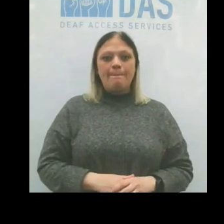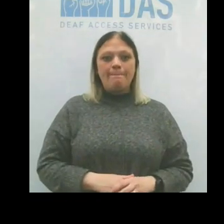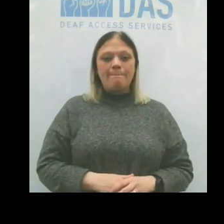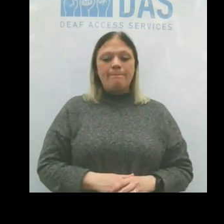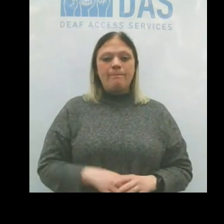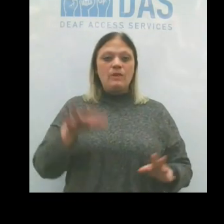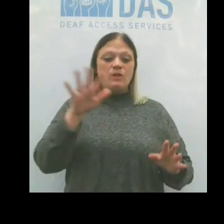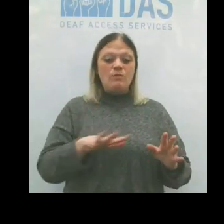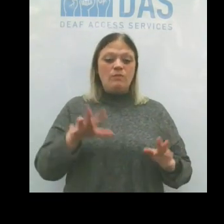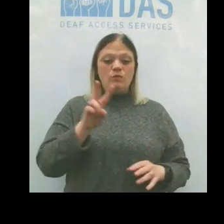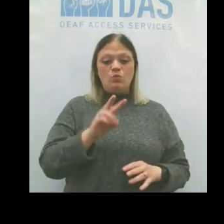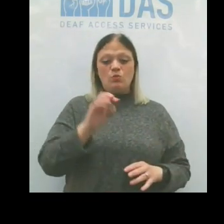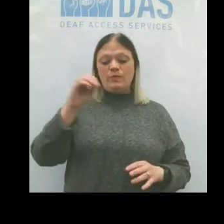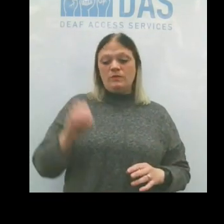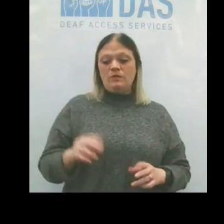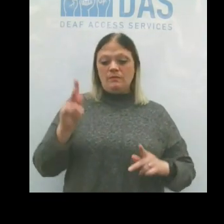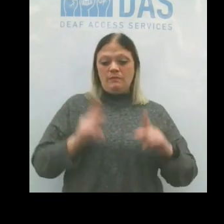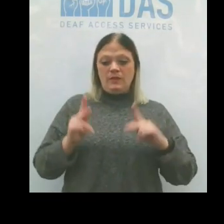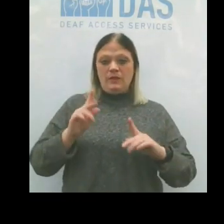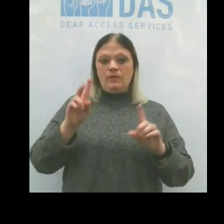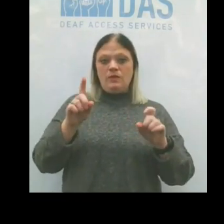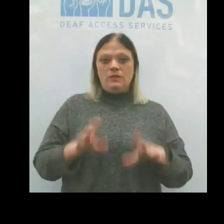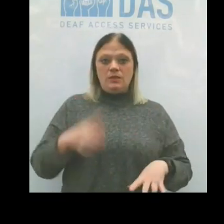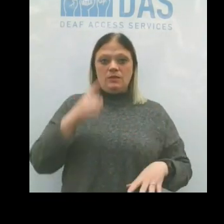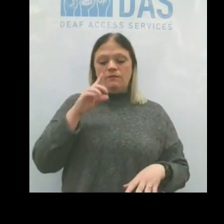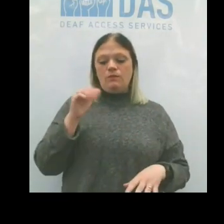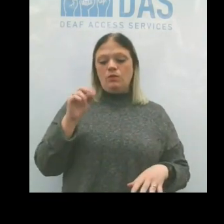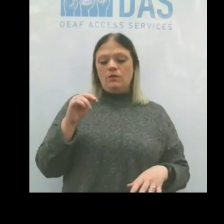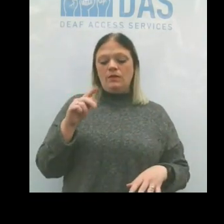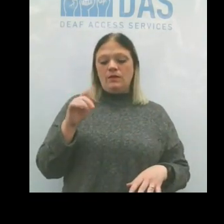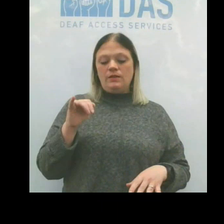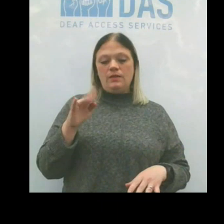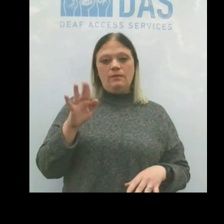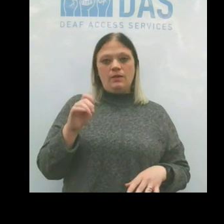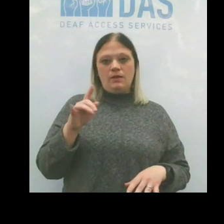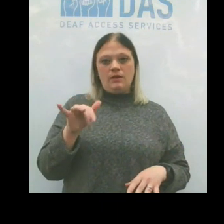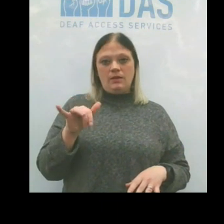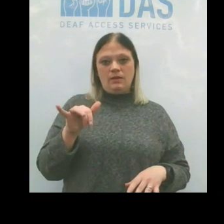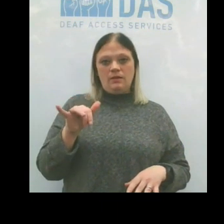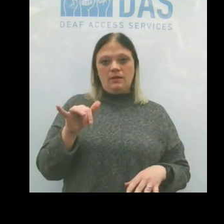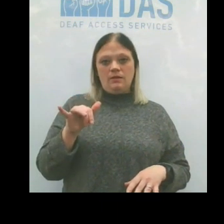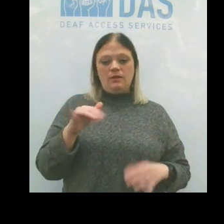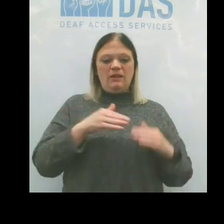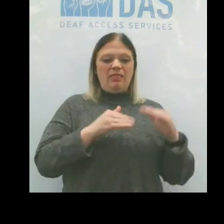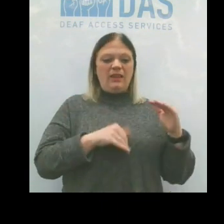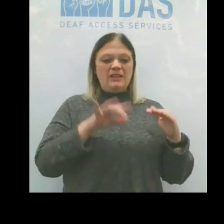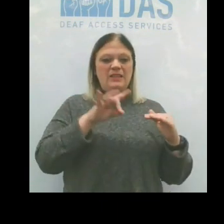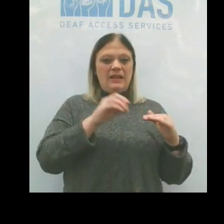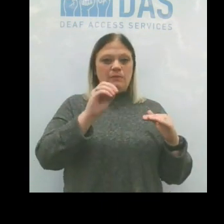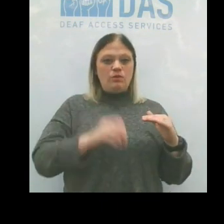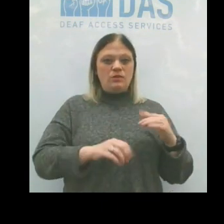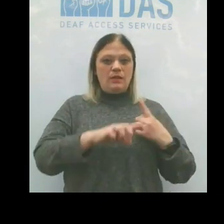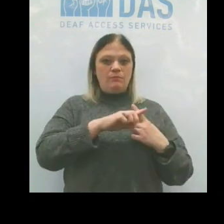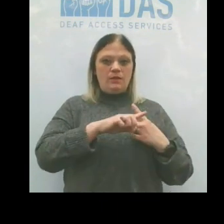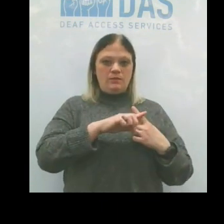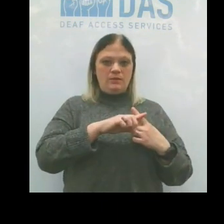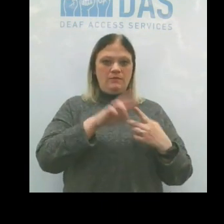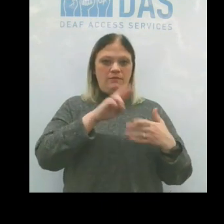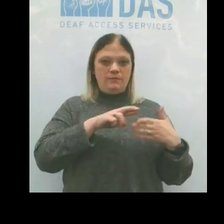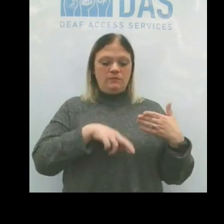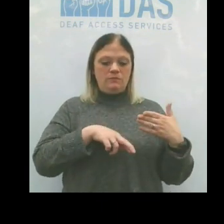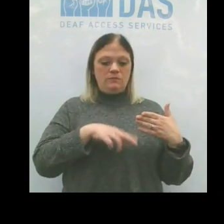approximately 2% of the population has been tested for antibodies, and a little less than 8% have tested positive.